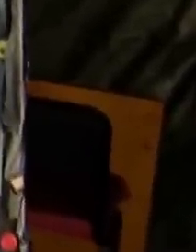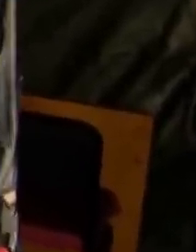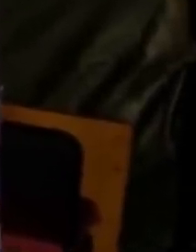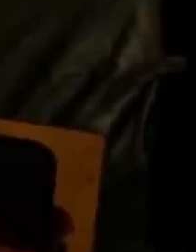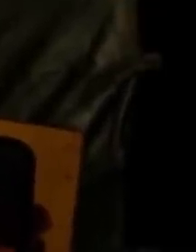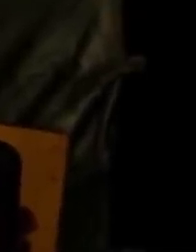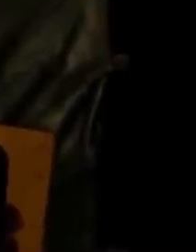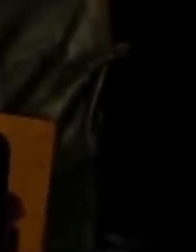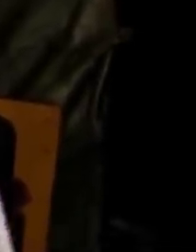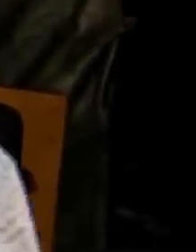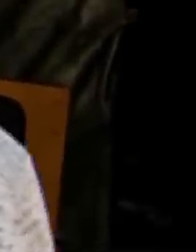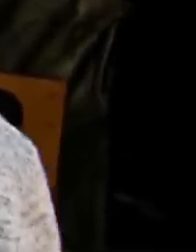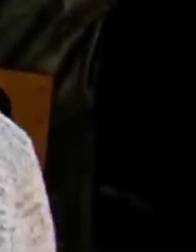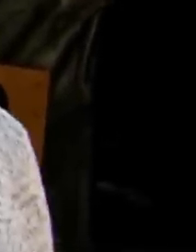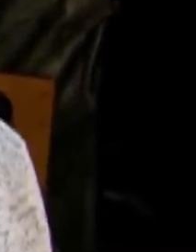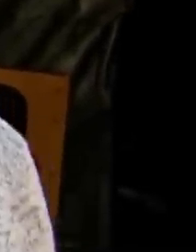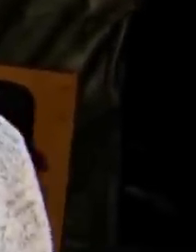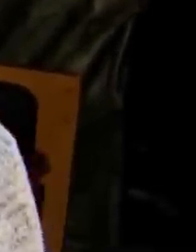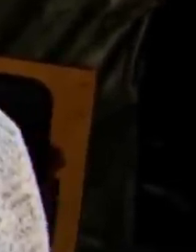Why are you not going back home?